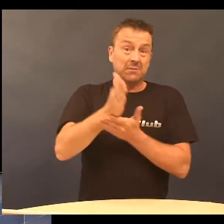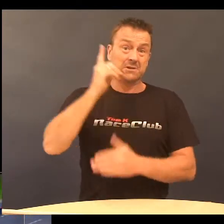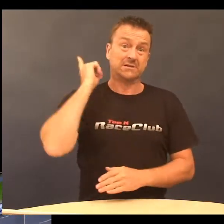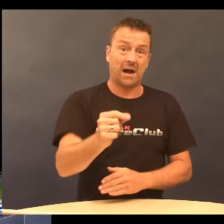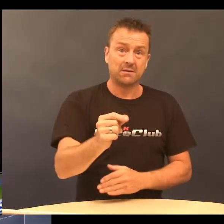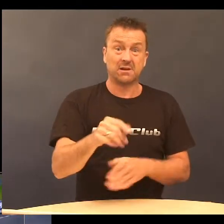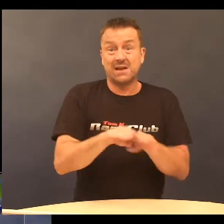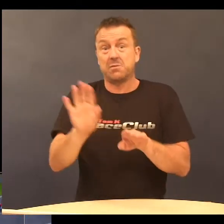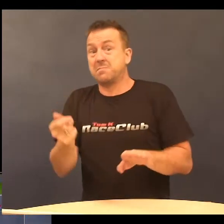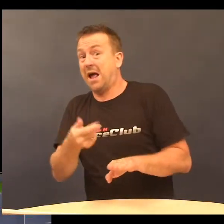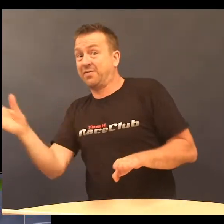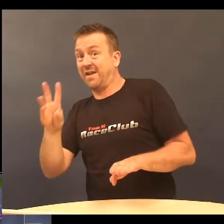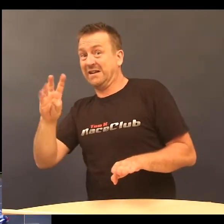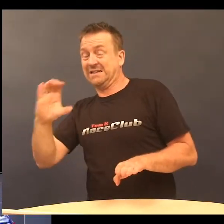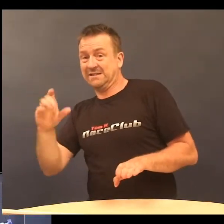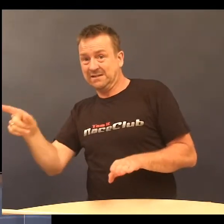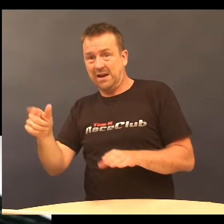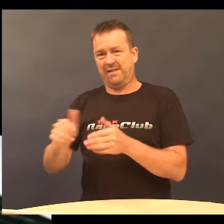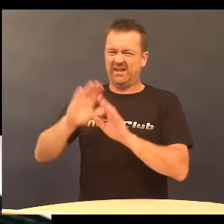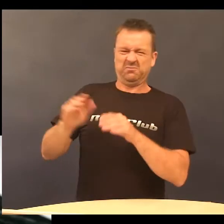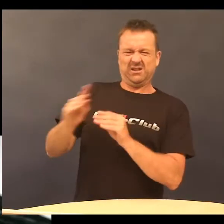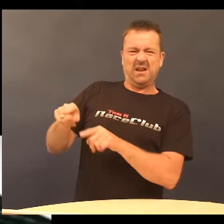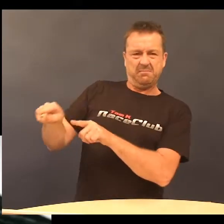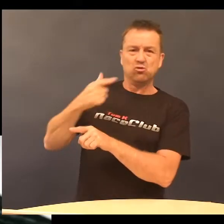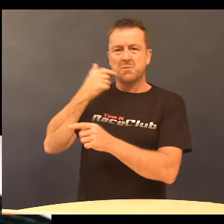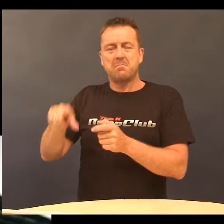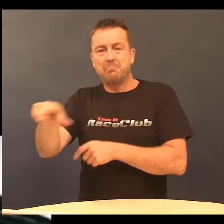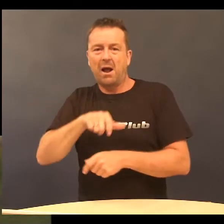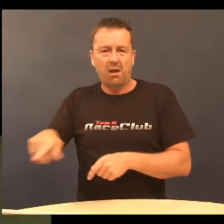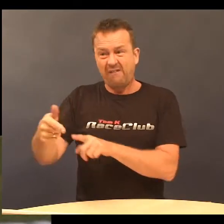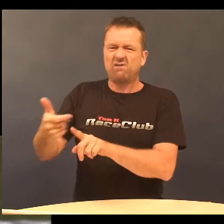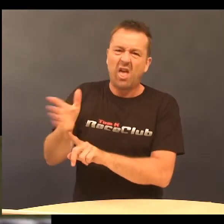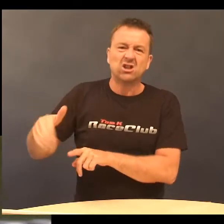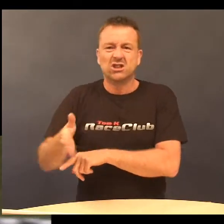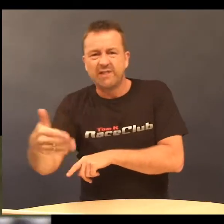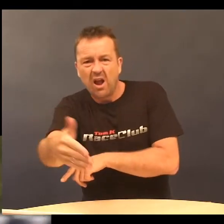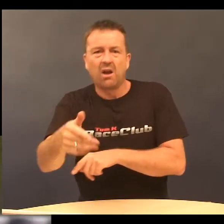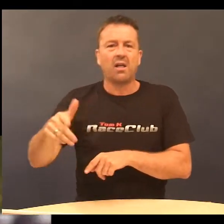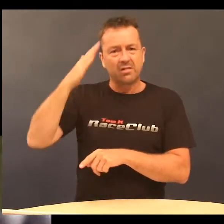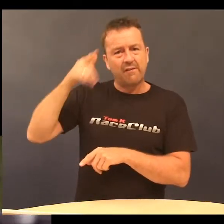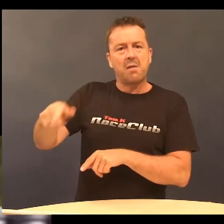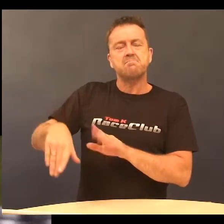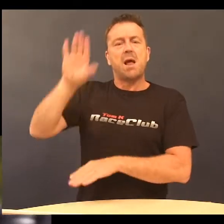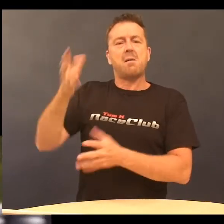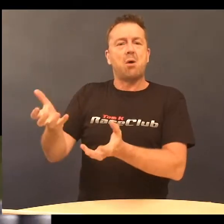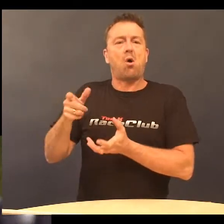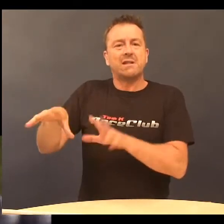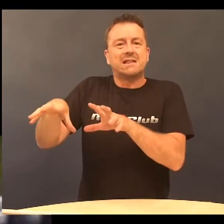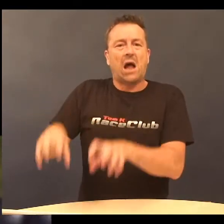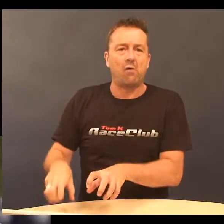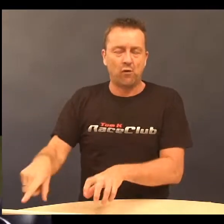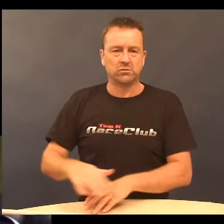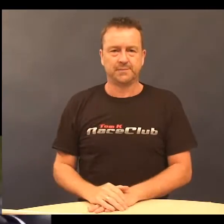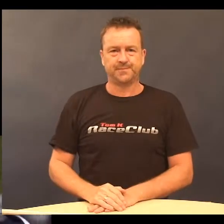to the other tracks of the WEC Championship, which have a lot more corners, and therefore we are forced to run different level of